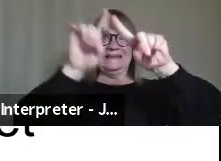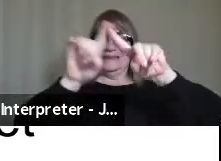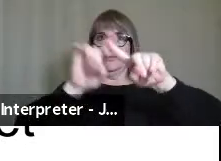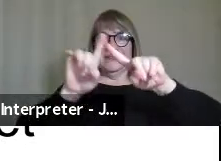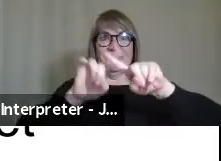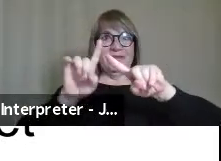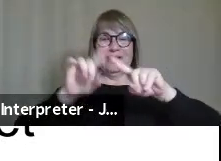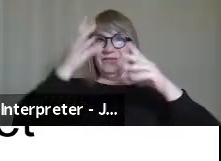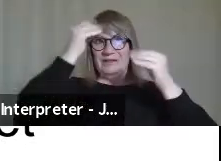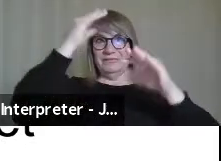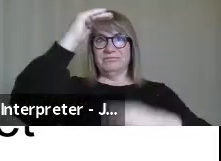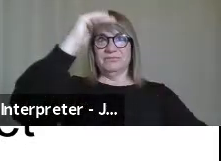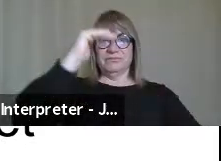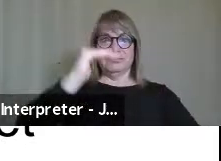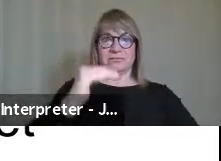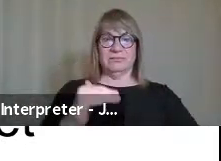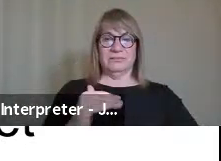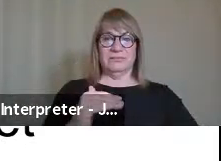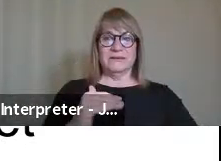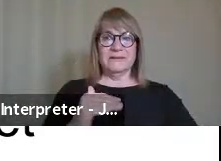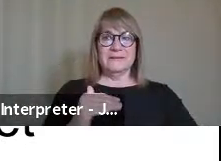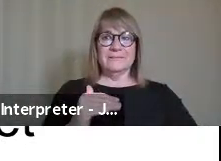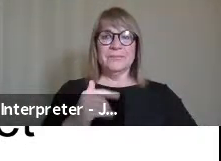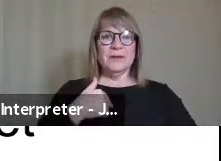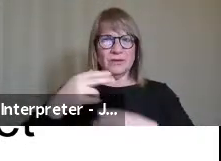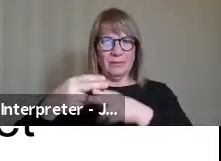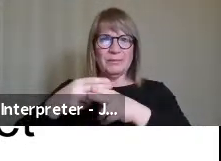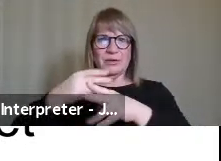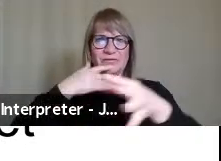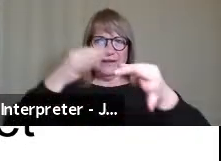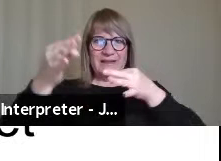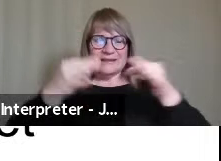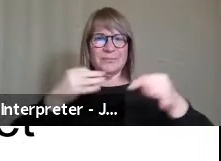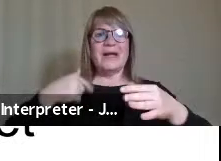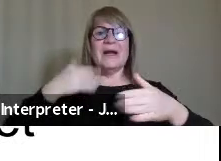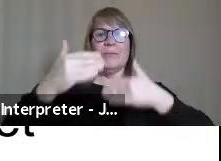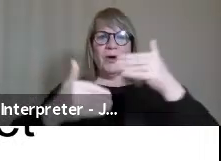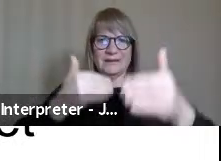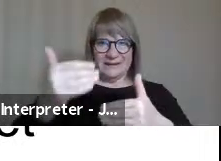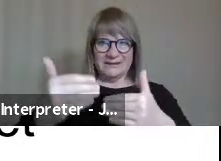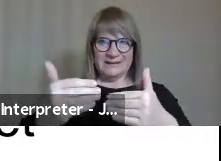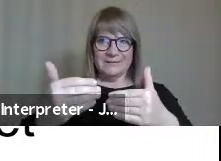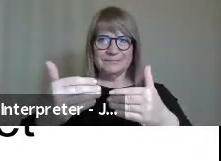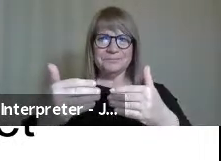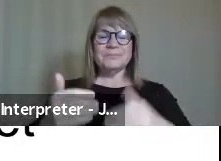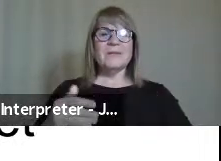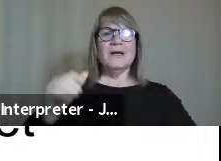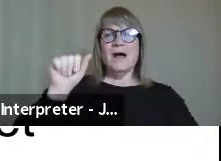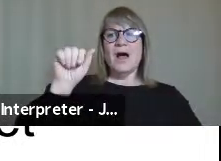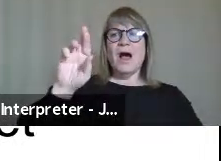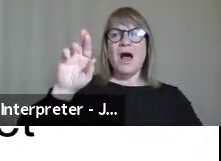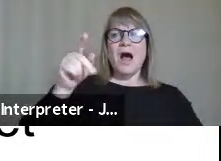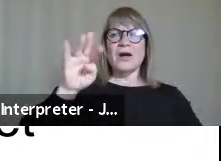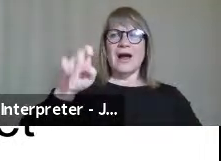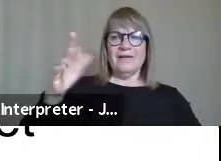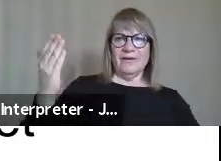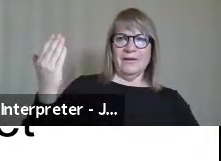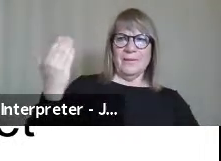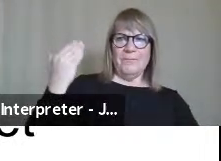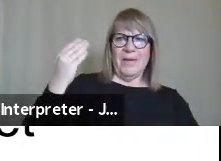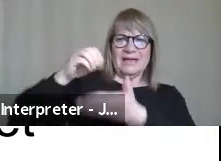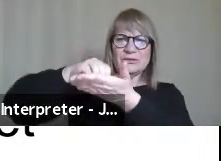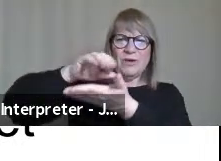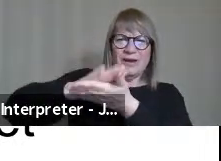can pursue quantitative analysis and i'll just briefly walk you through the process you know how do we turn archival records into really